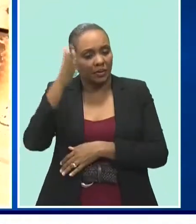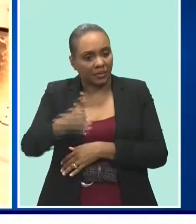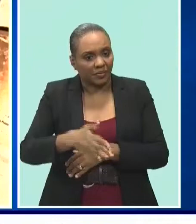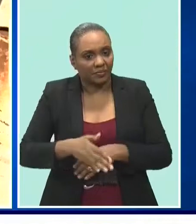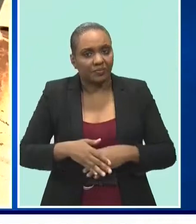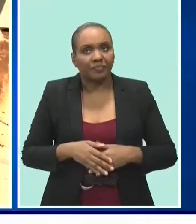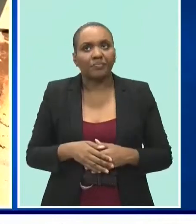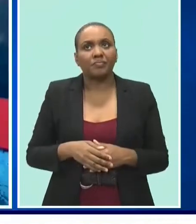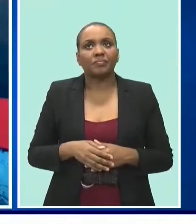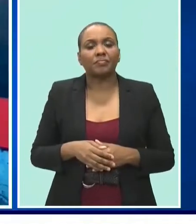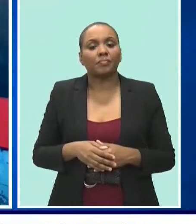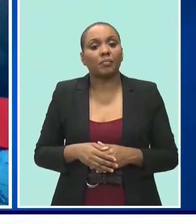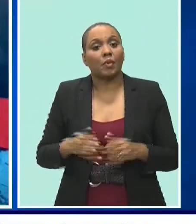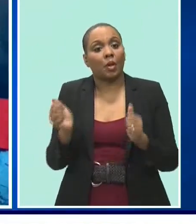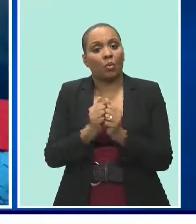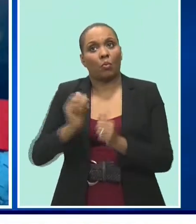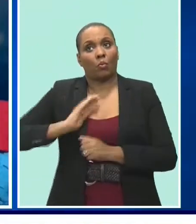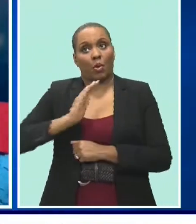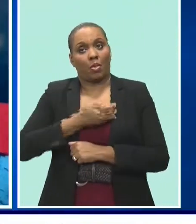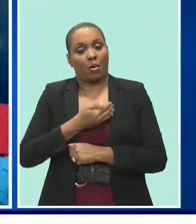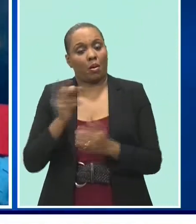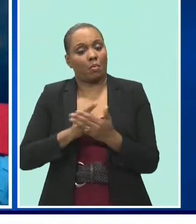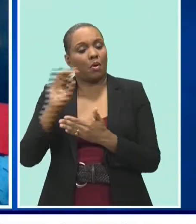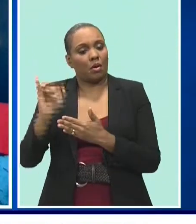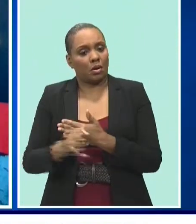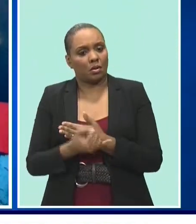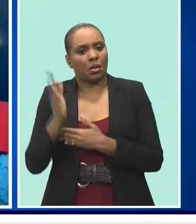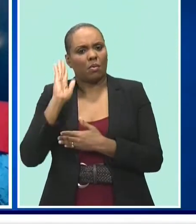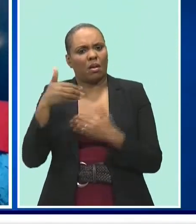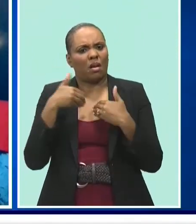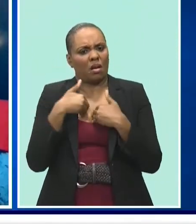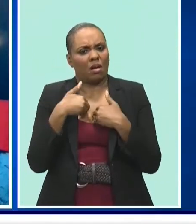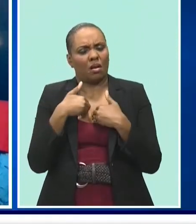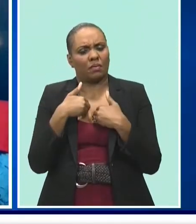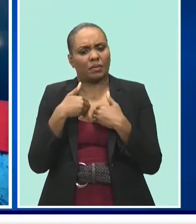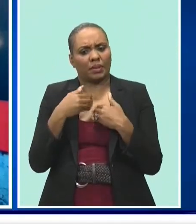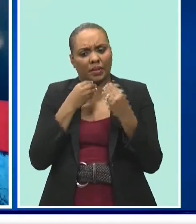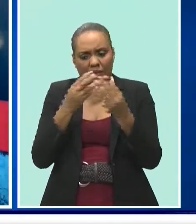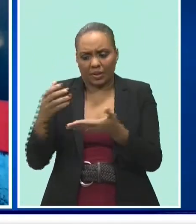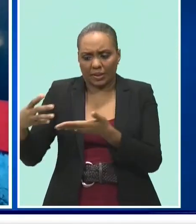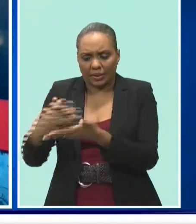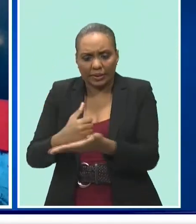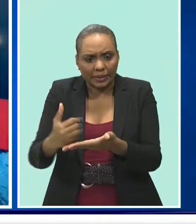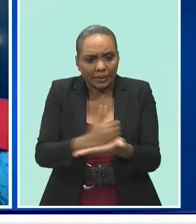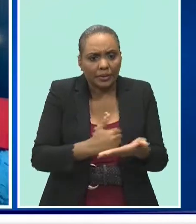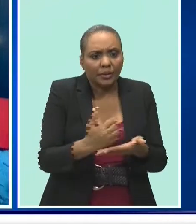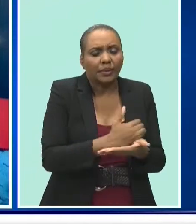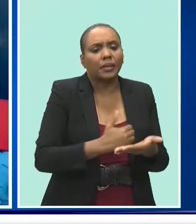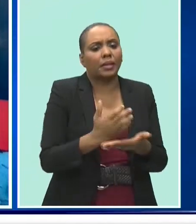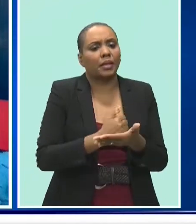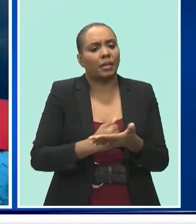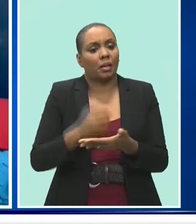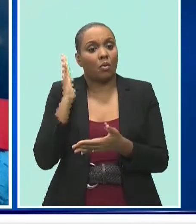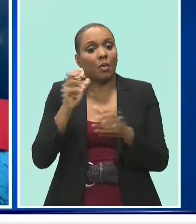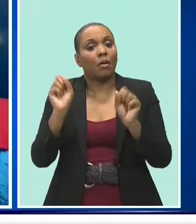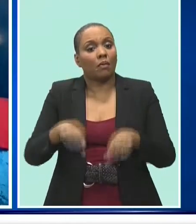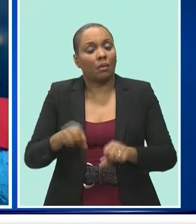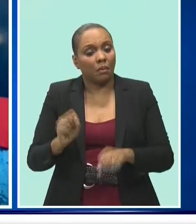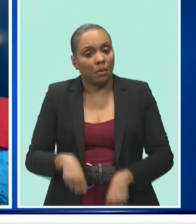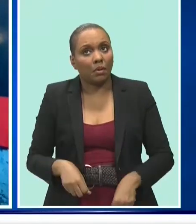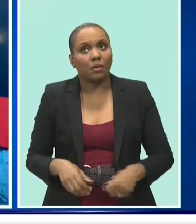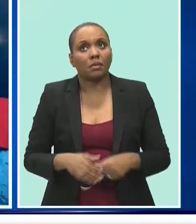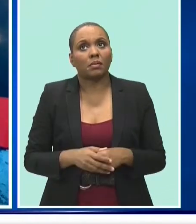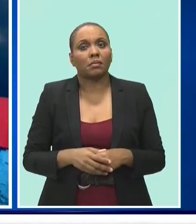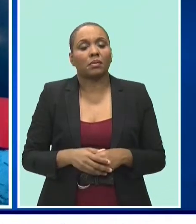Under the Eureka project, there's an open data policy. Data will be available almost in real time. Under the